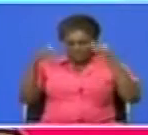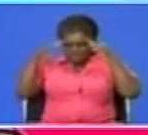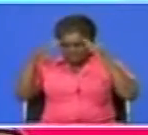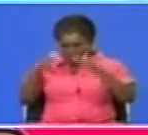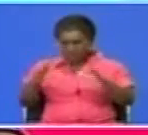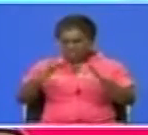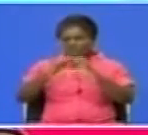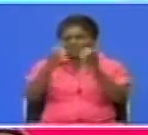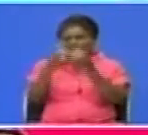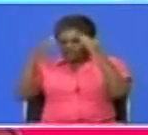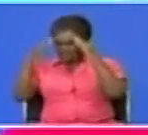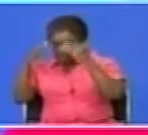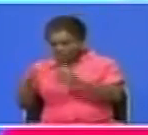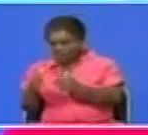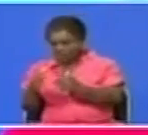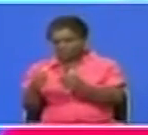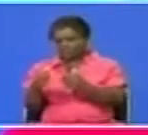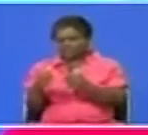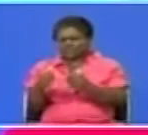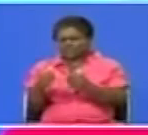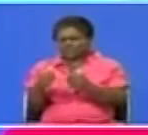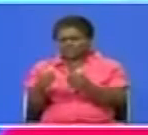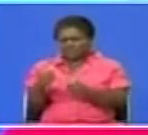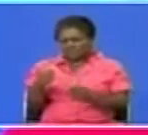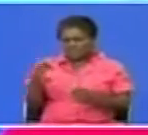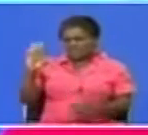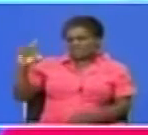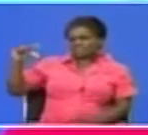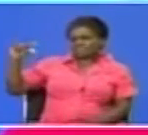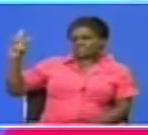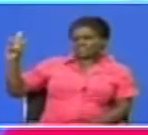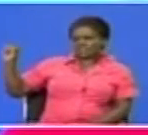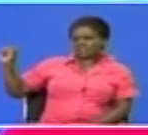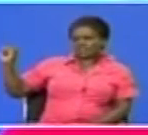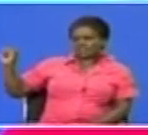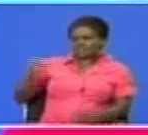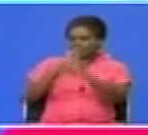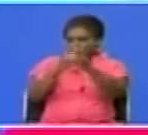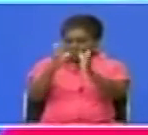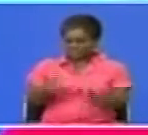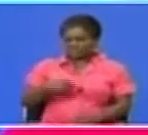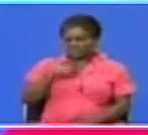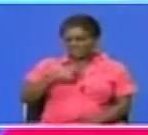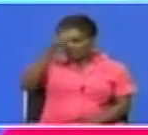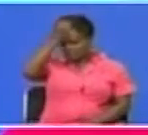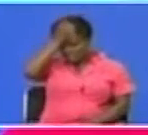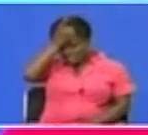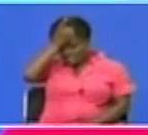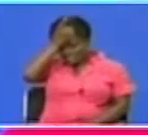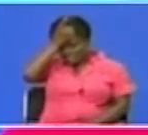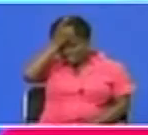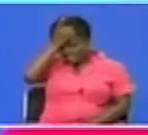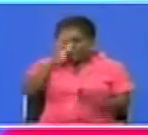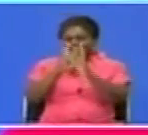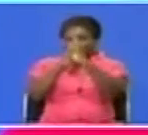world attention was this February on the war against female genital mutilation. KTN's Mercy Kandie visited Tot Village and filed the